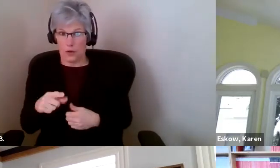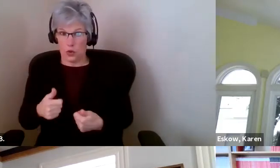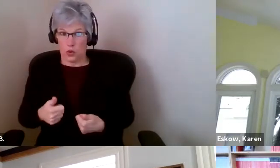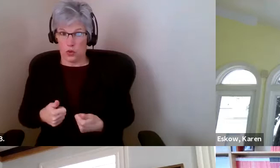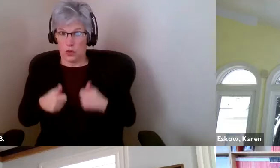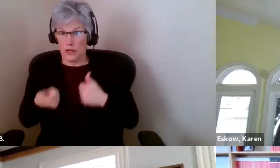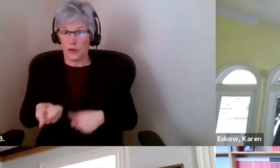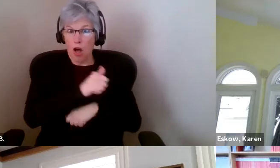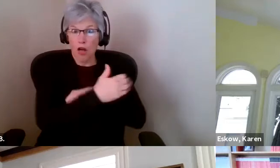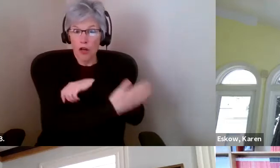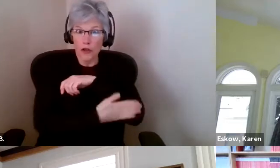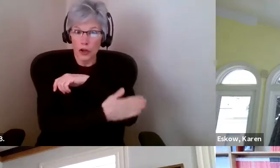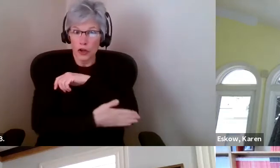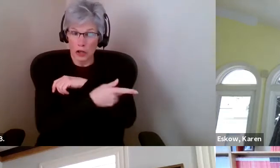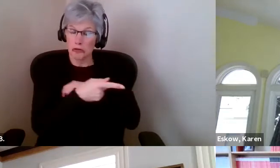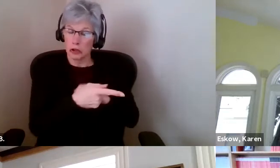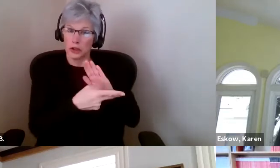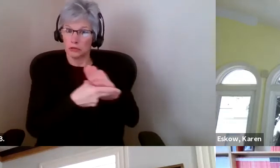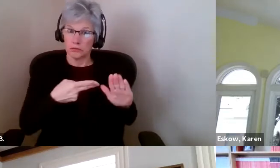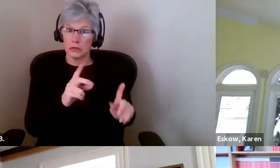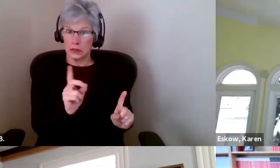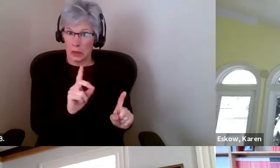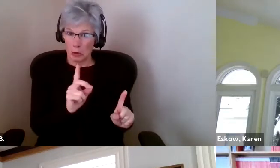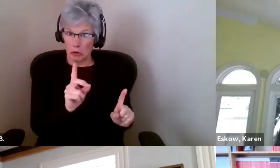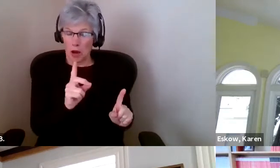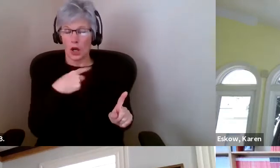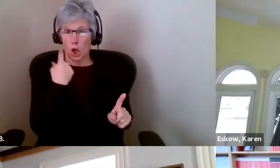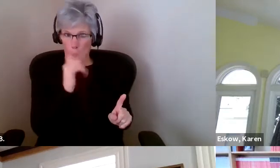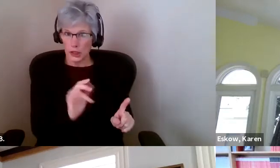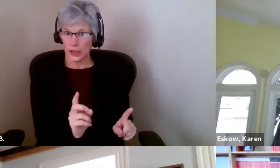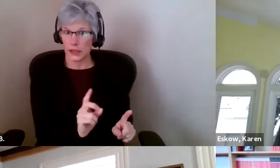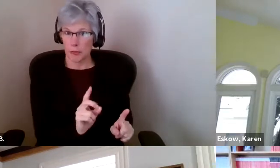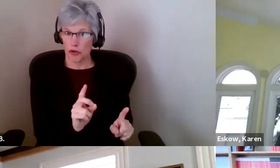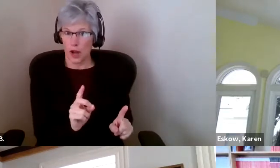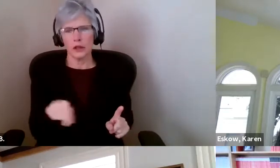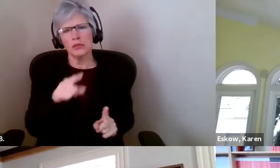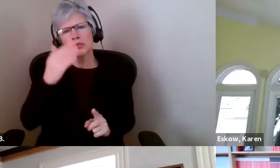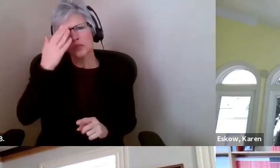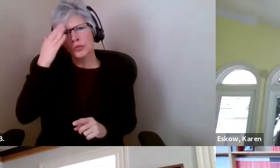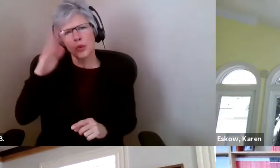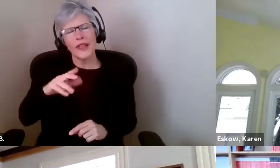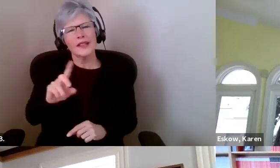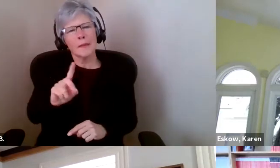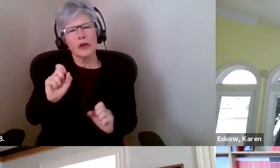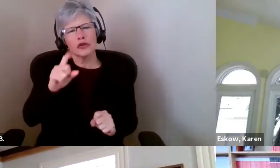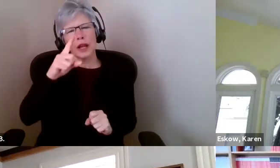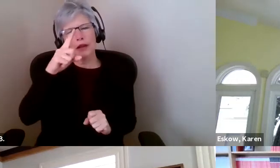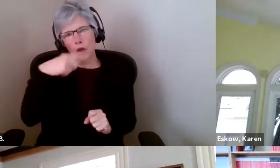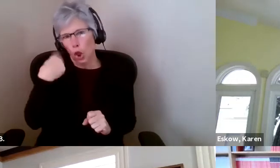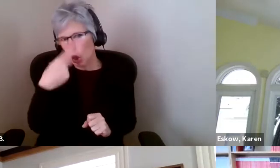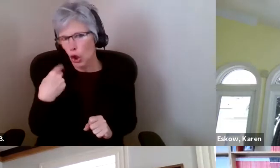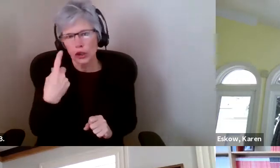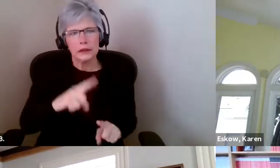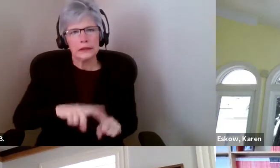considers itself democratic, and by all, you know, appearances it is, will know that democracy takes on different meaning, different